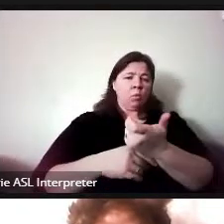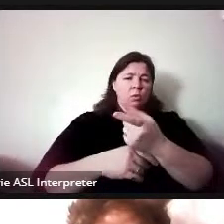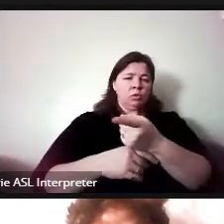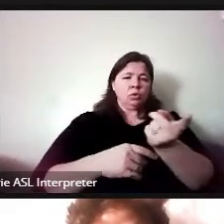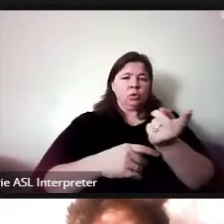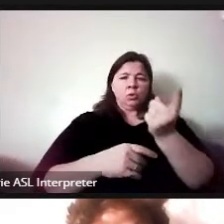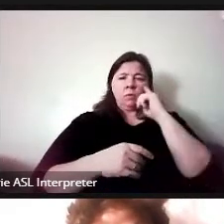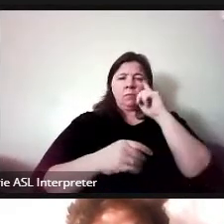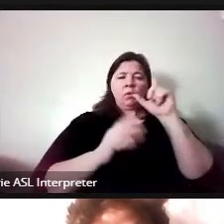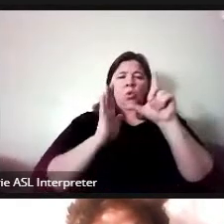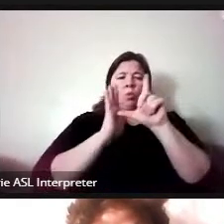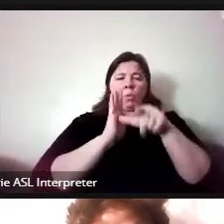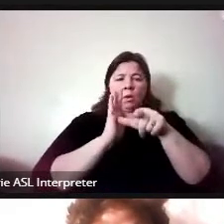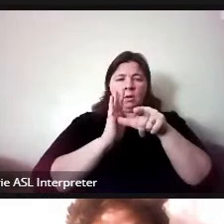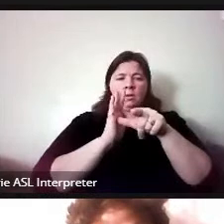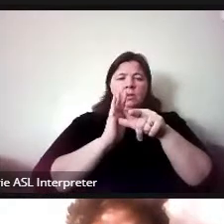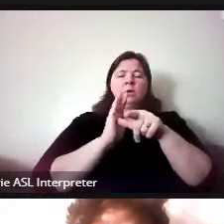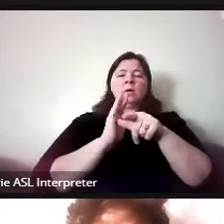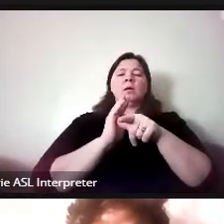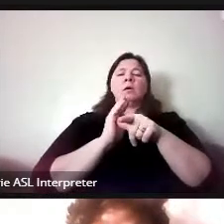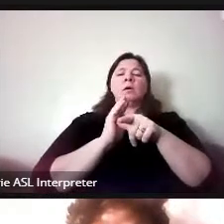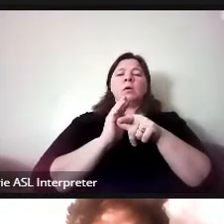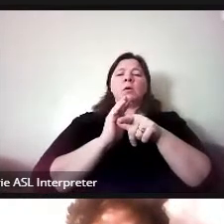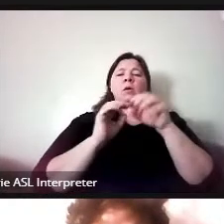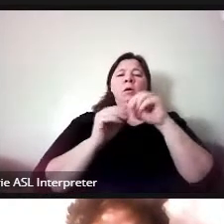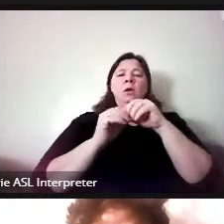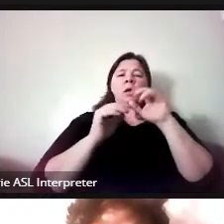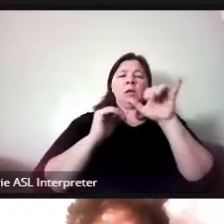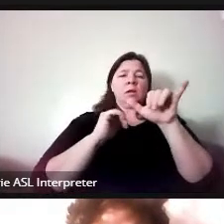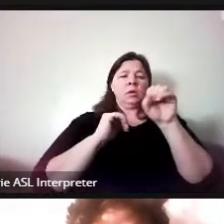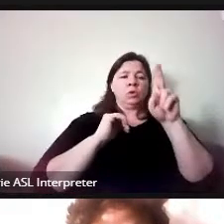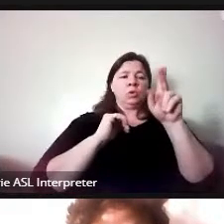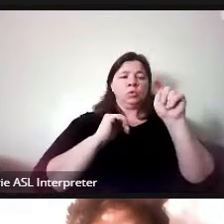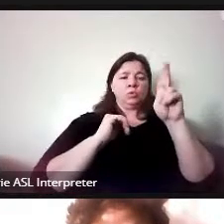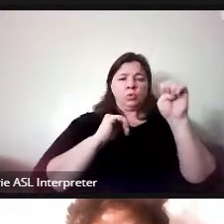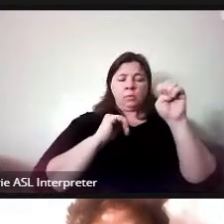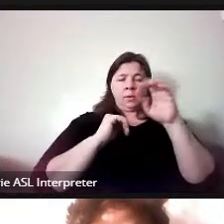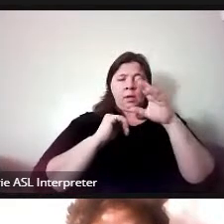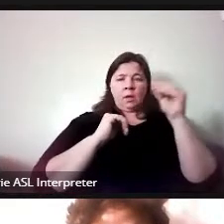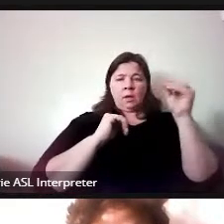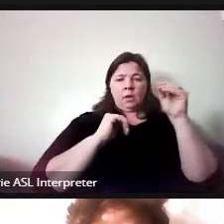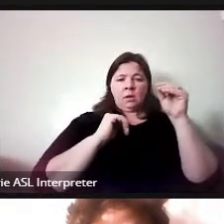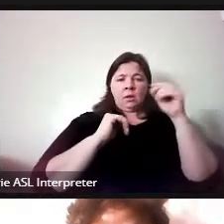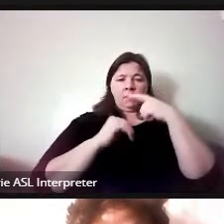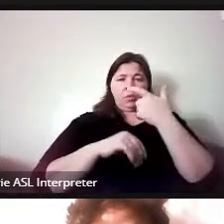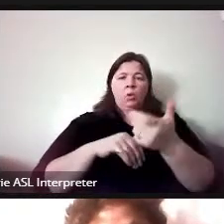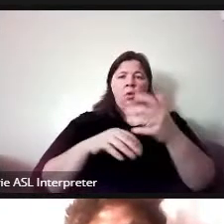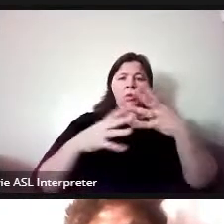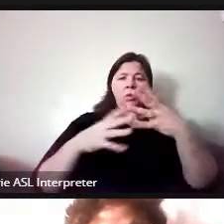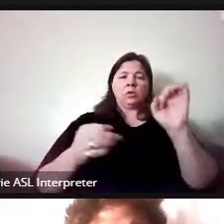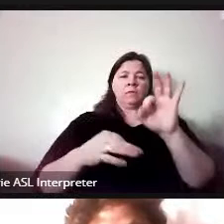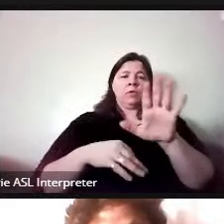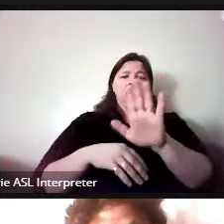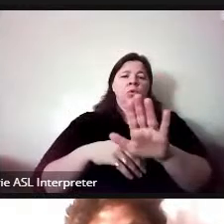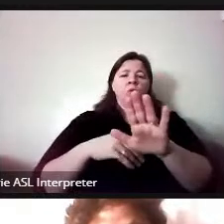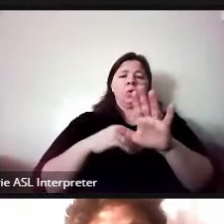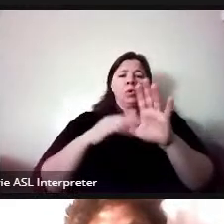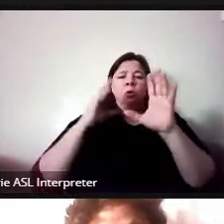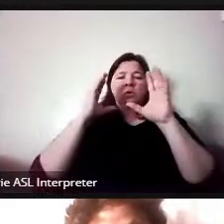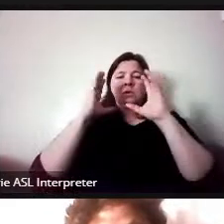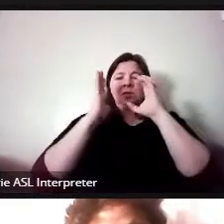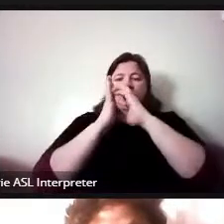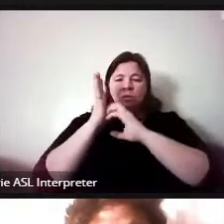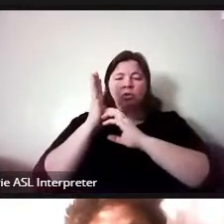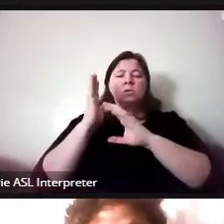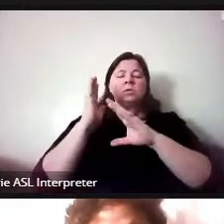your program both in the YouTube and I've watched a lot of your sections, and